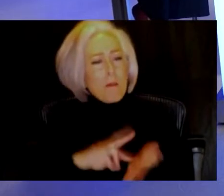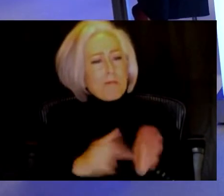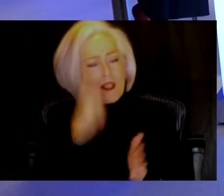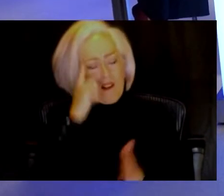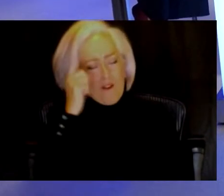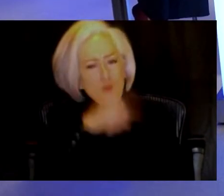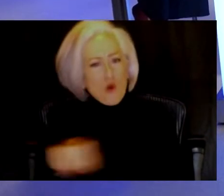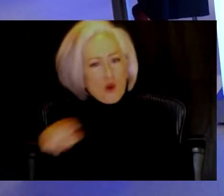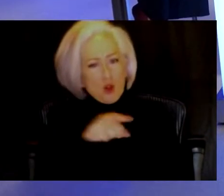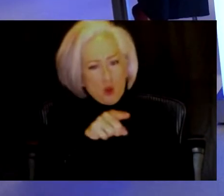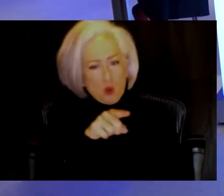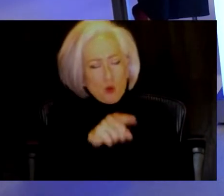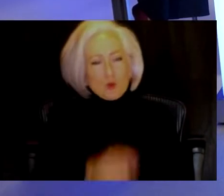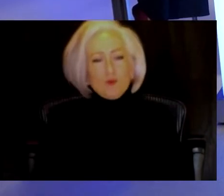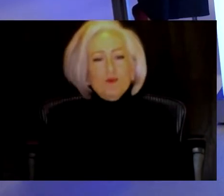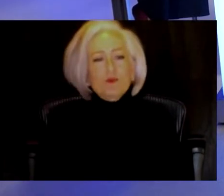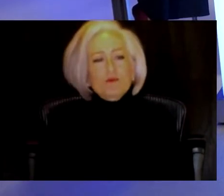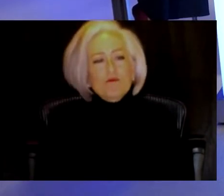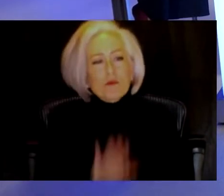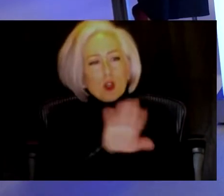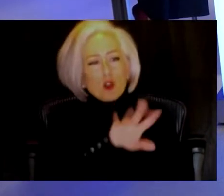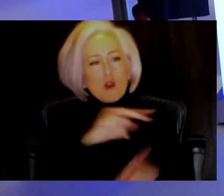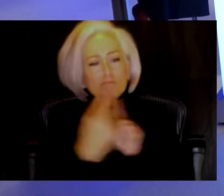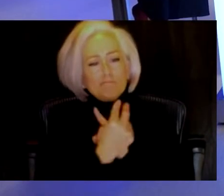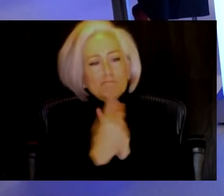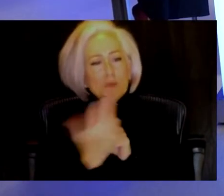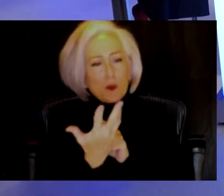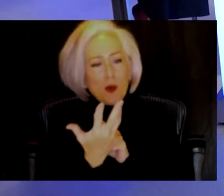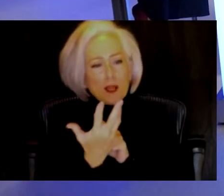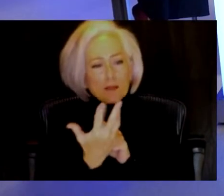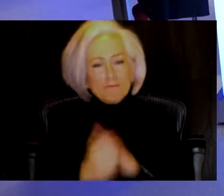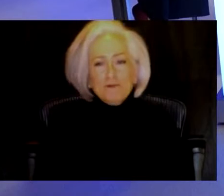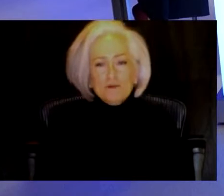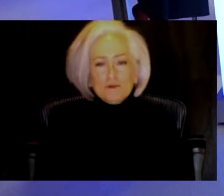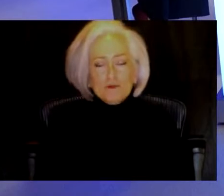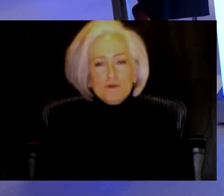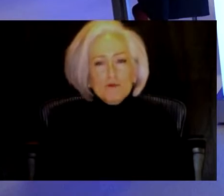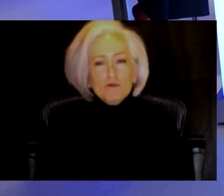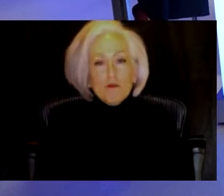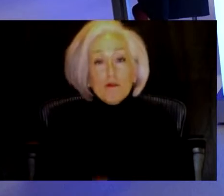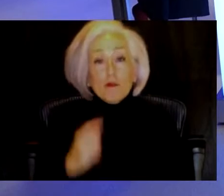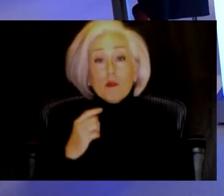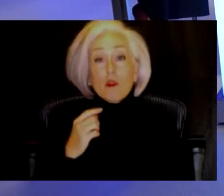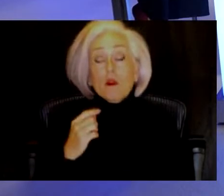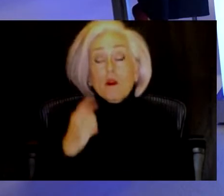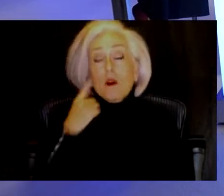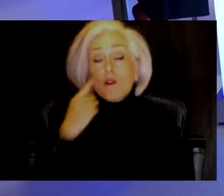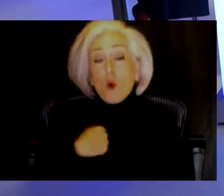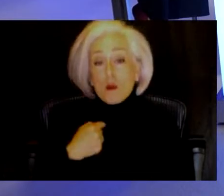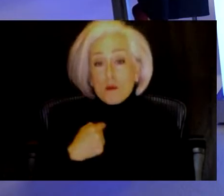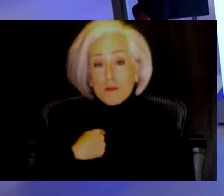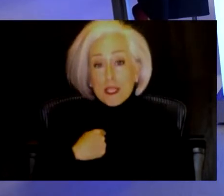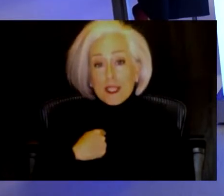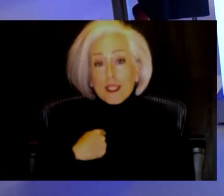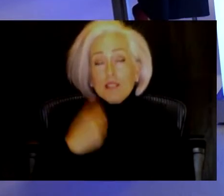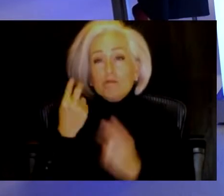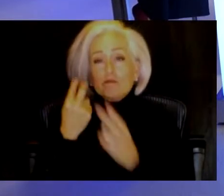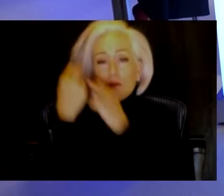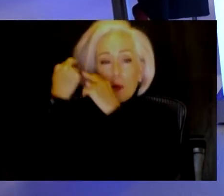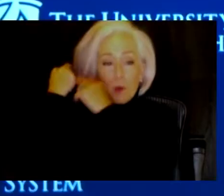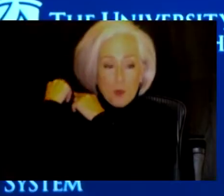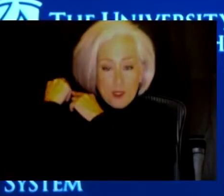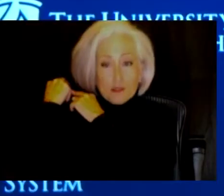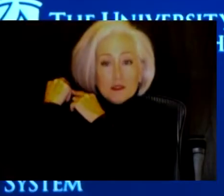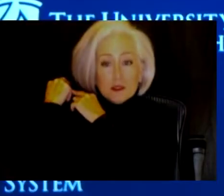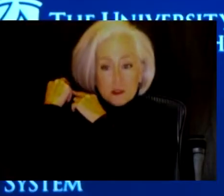mean to you as a veteran? To me, it just takes you back the memories, being able to